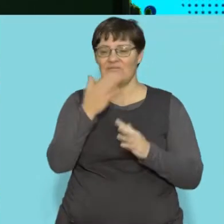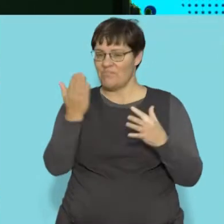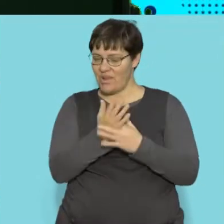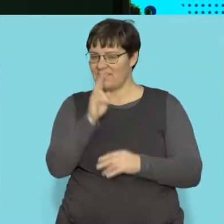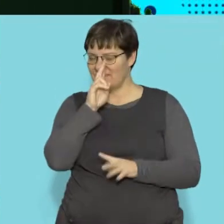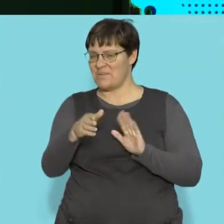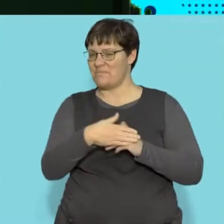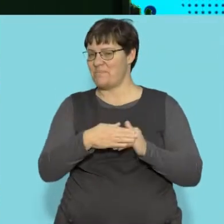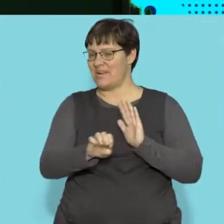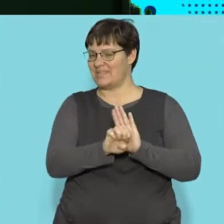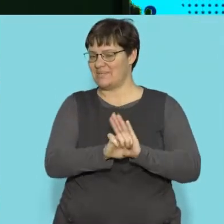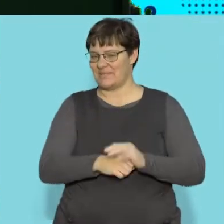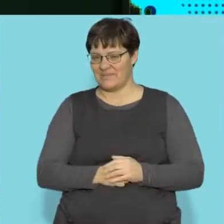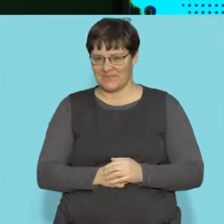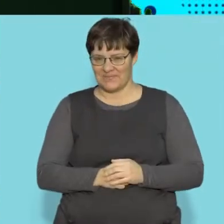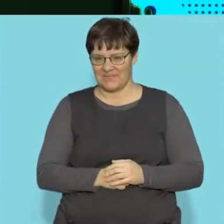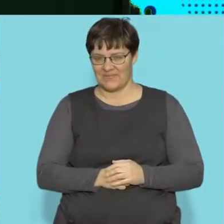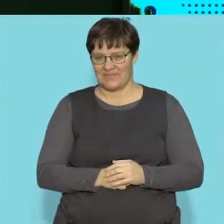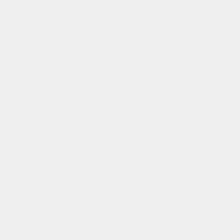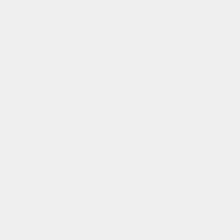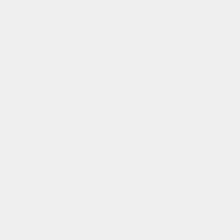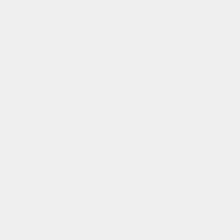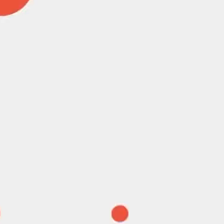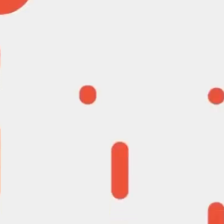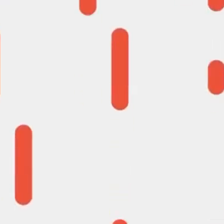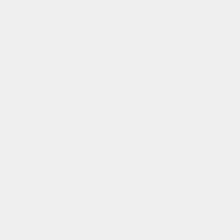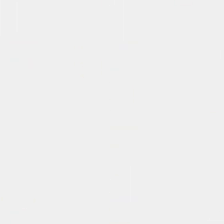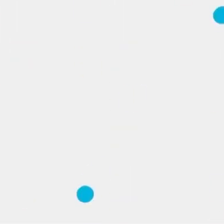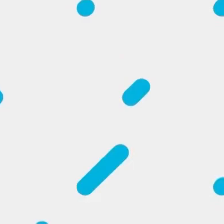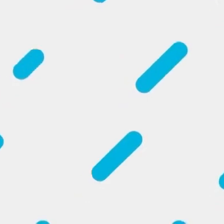break, we're going to look at some more examples. See you soon.